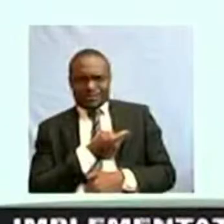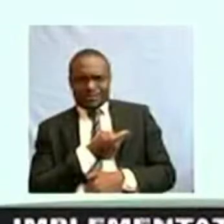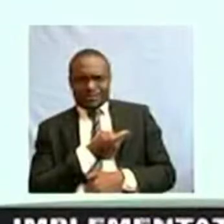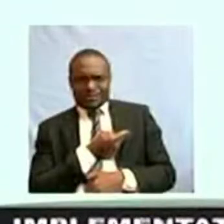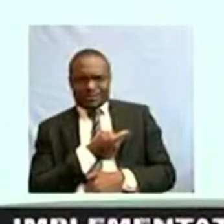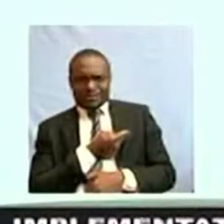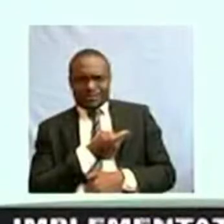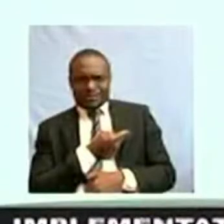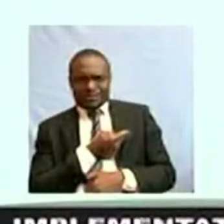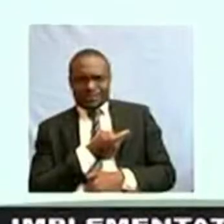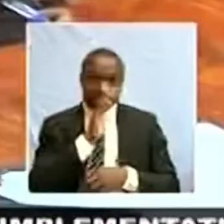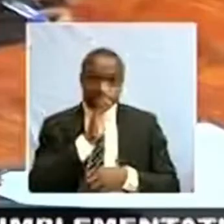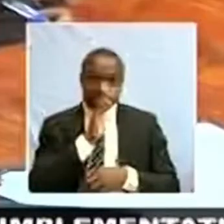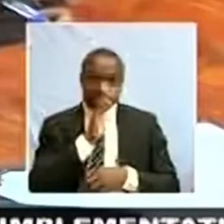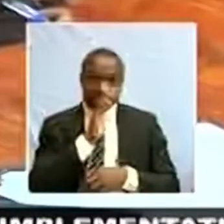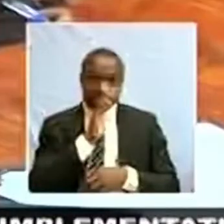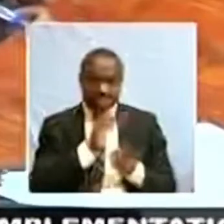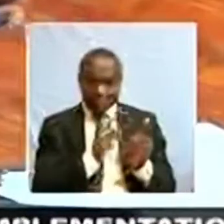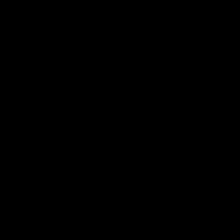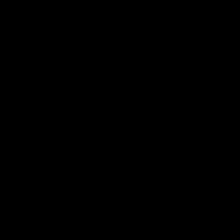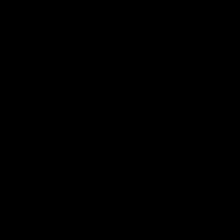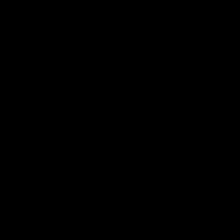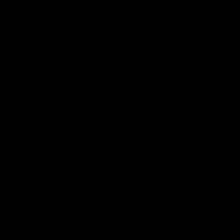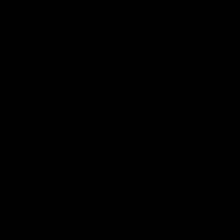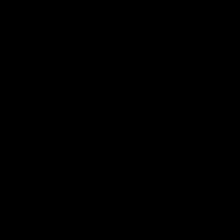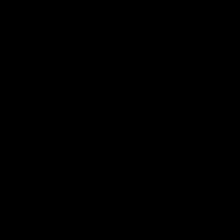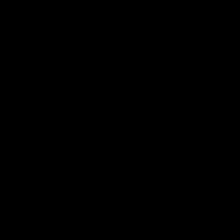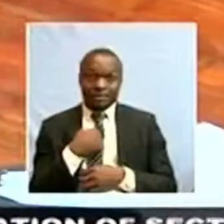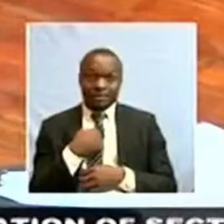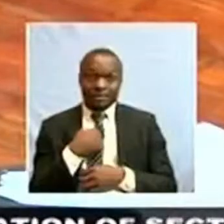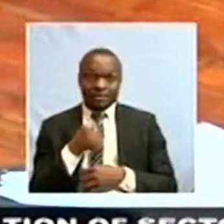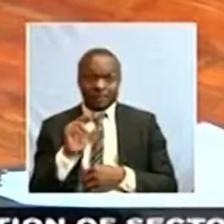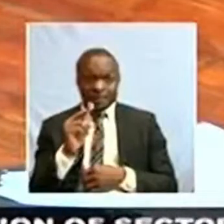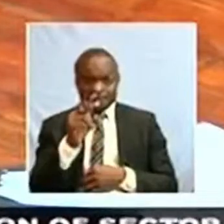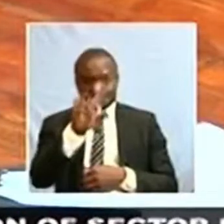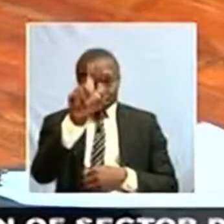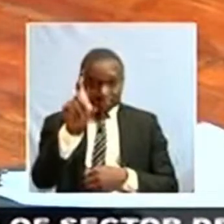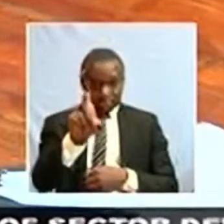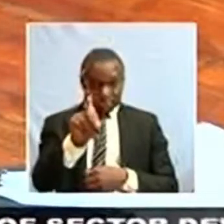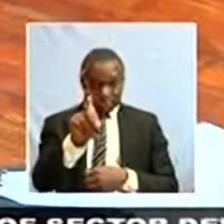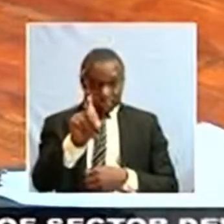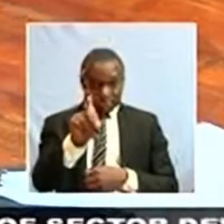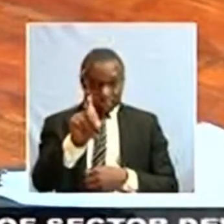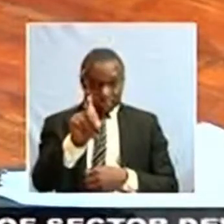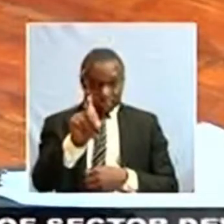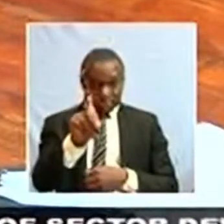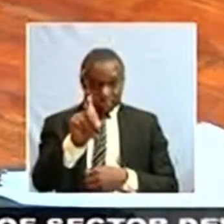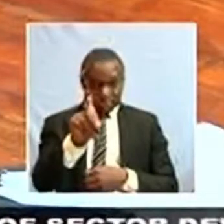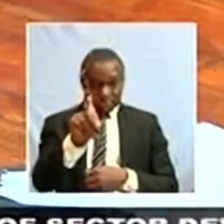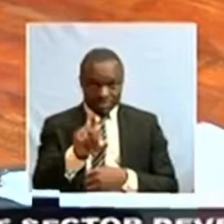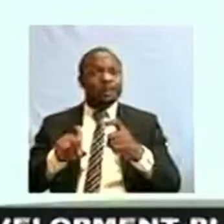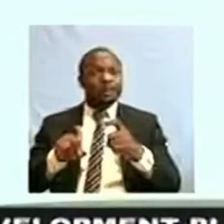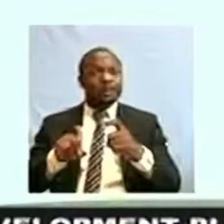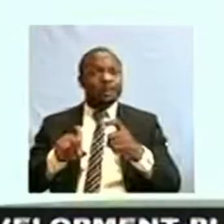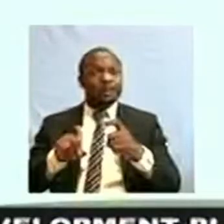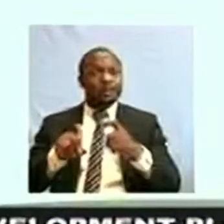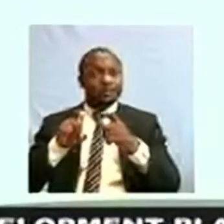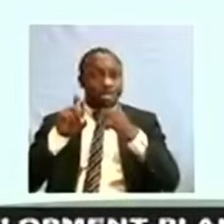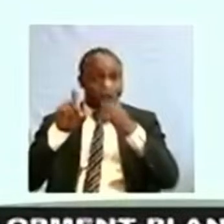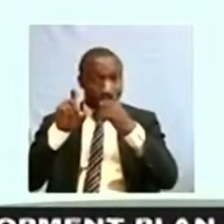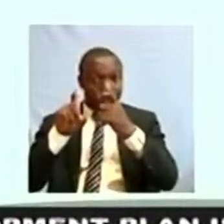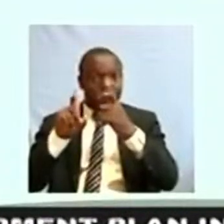You have answered. yeah, so I'll go to the second question. Which are you in terms